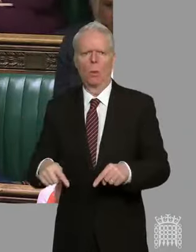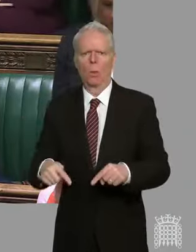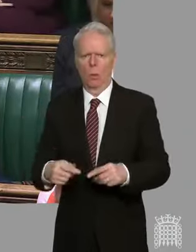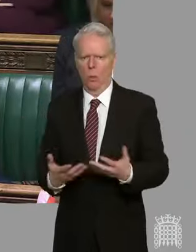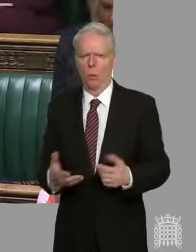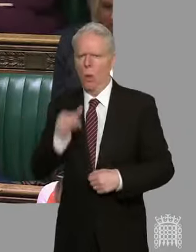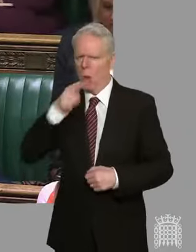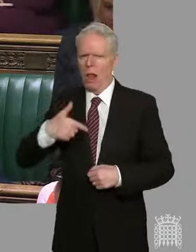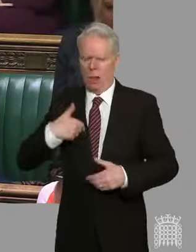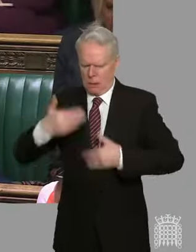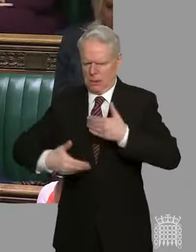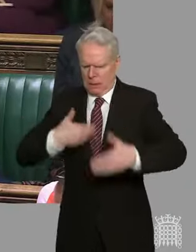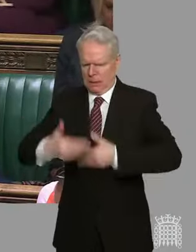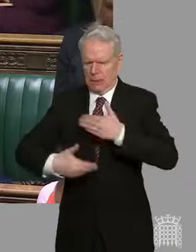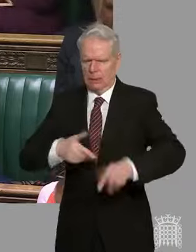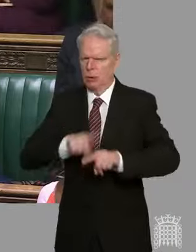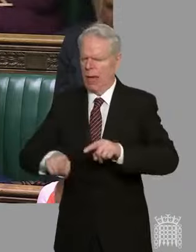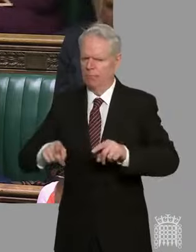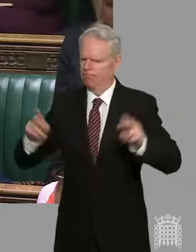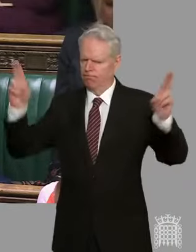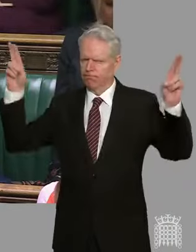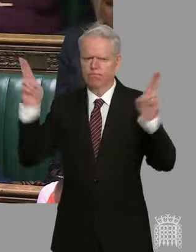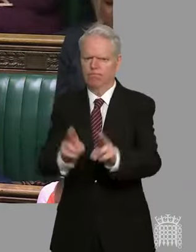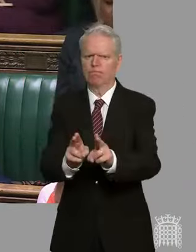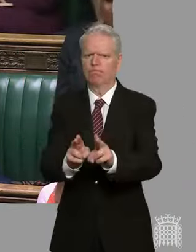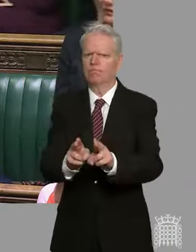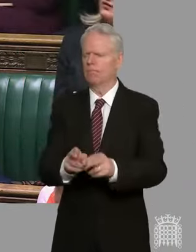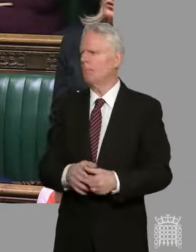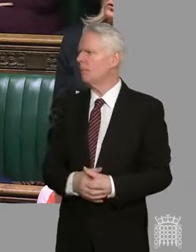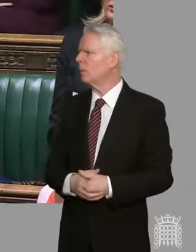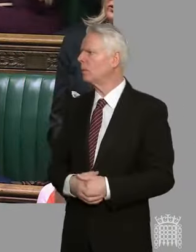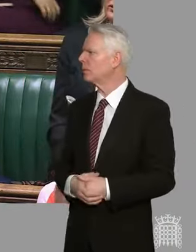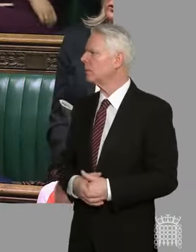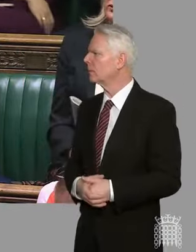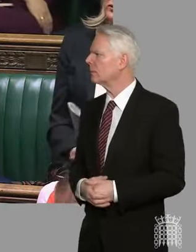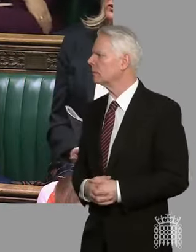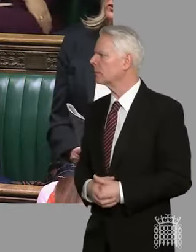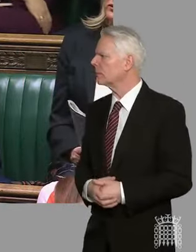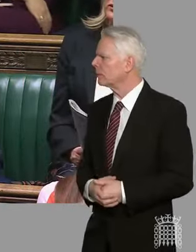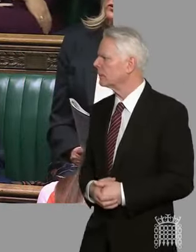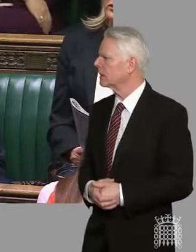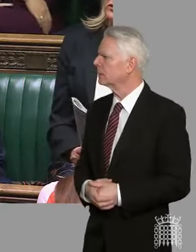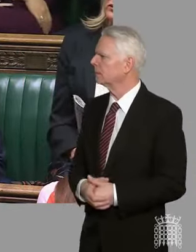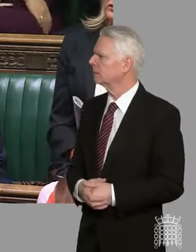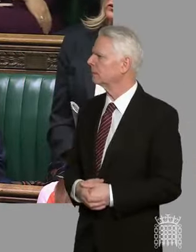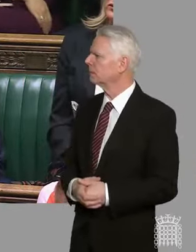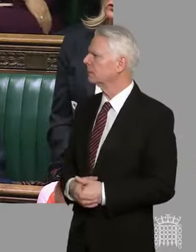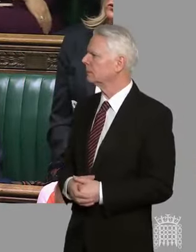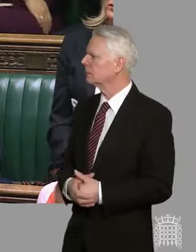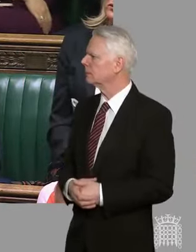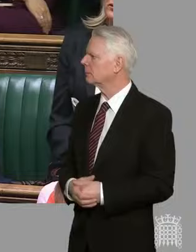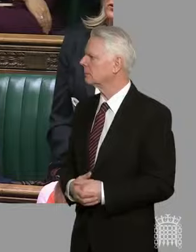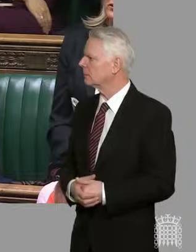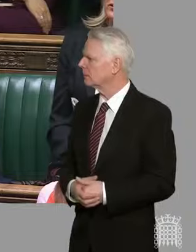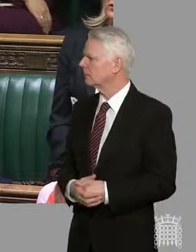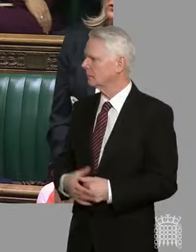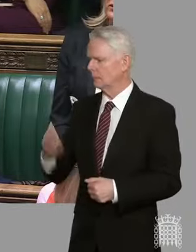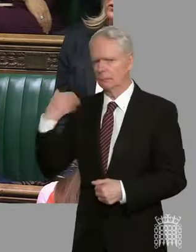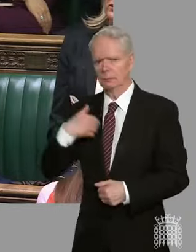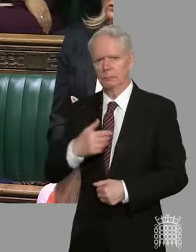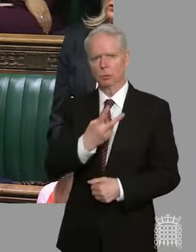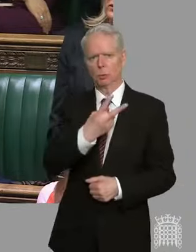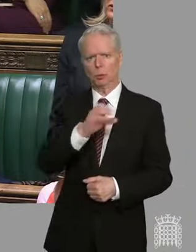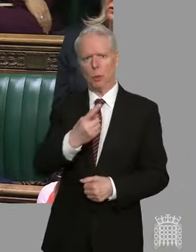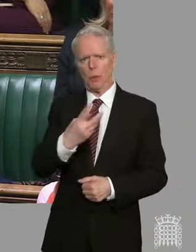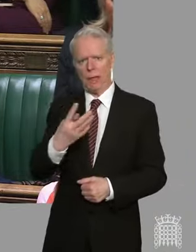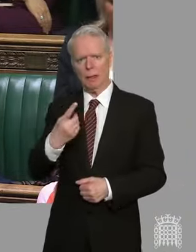better. But shockingly, the River Thames scheme as currently proposed continues to leave my constituents at risk. The Council was